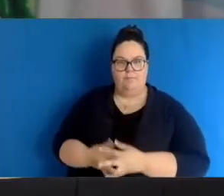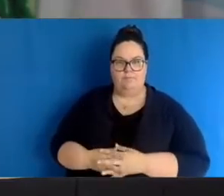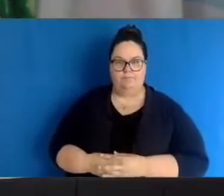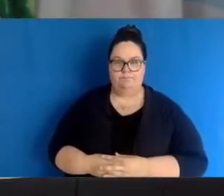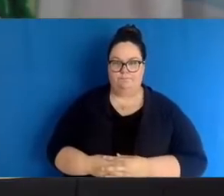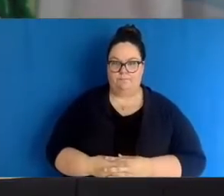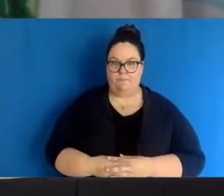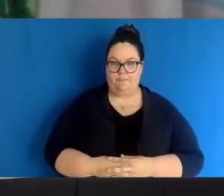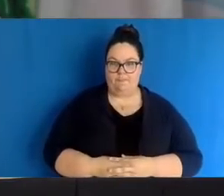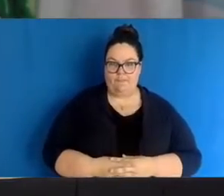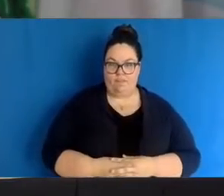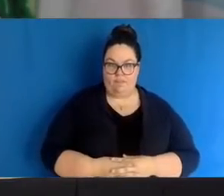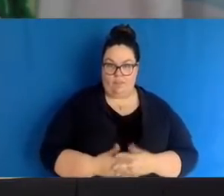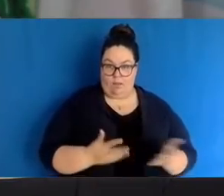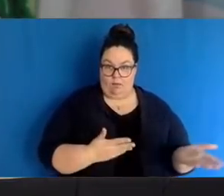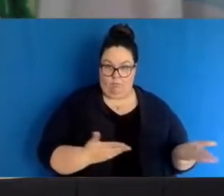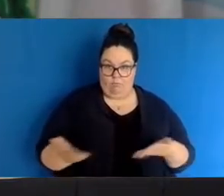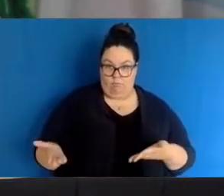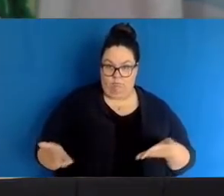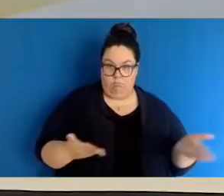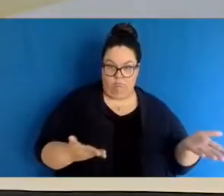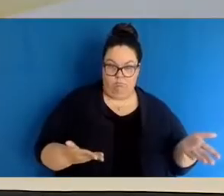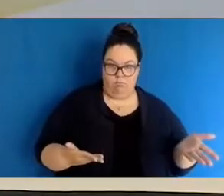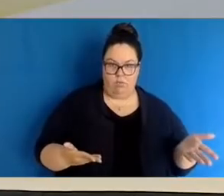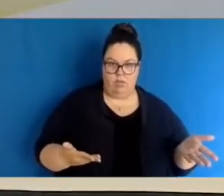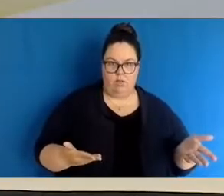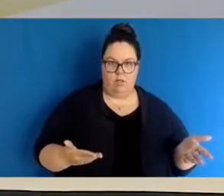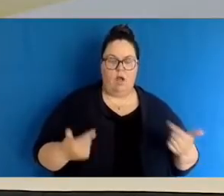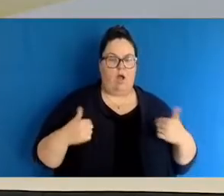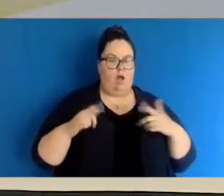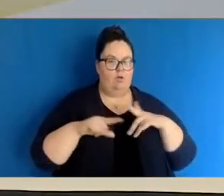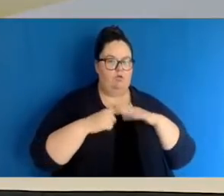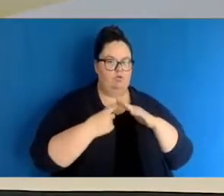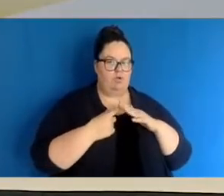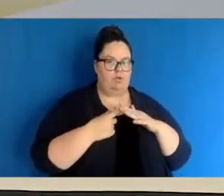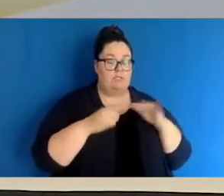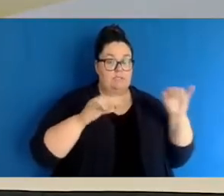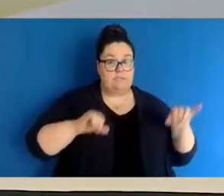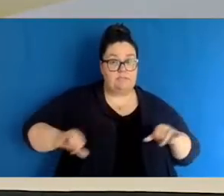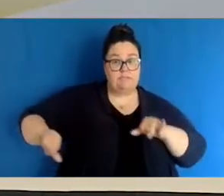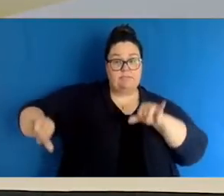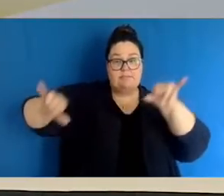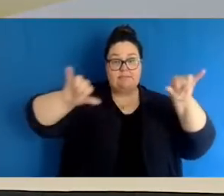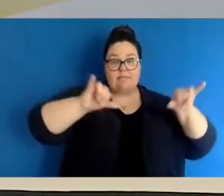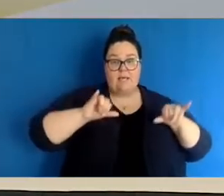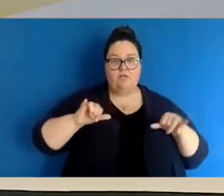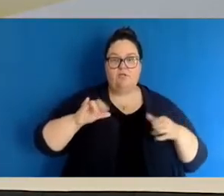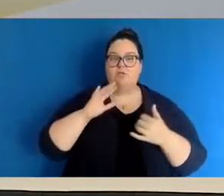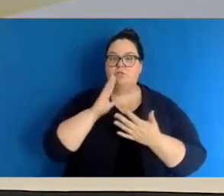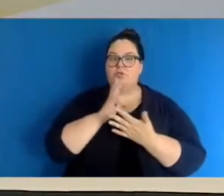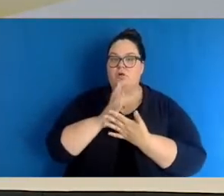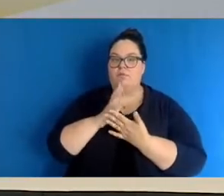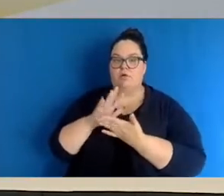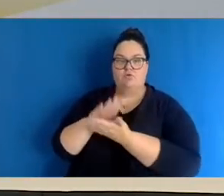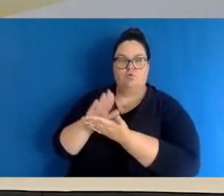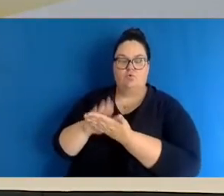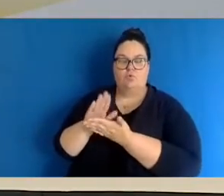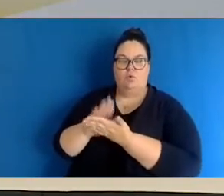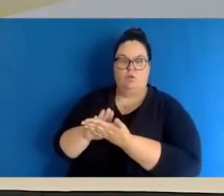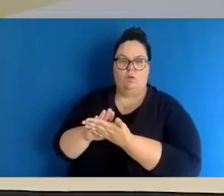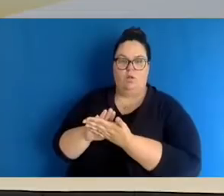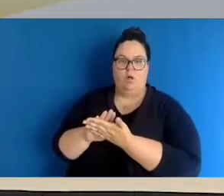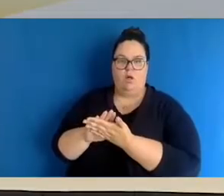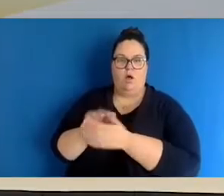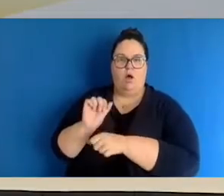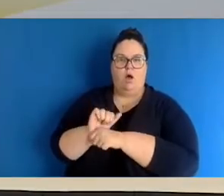Maybe I'll start. I mean, the standards that are those referenced by school occupational health that are usually